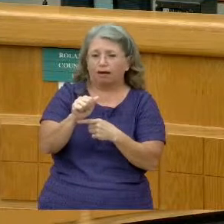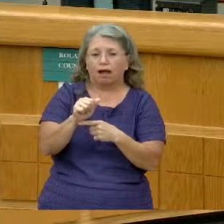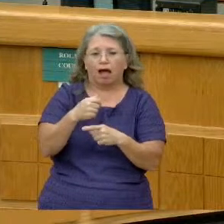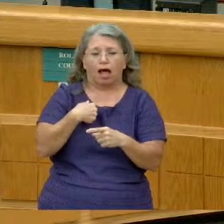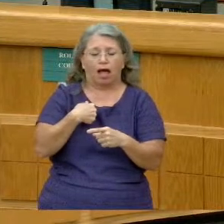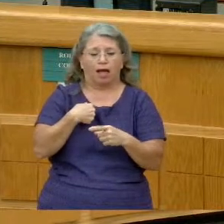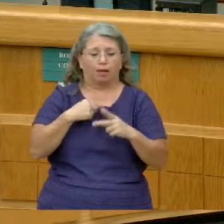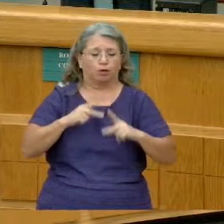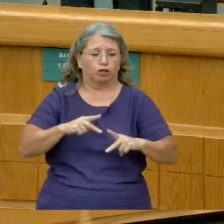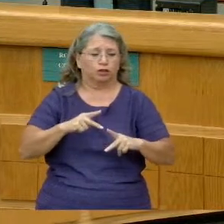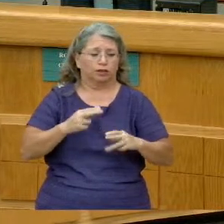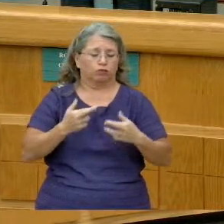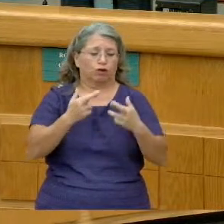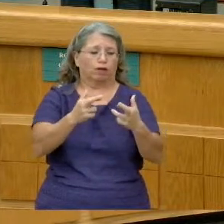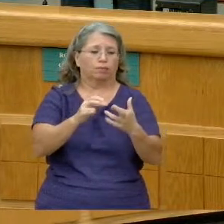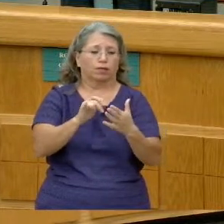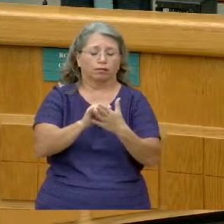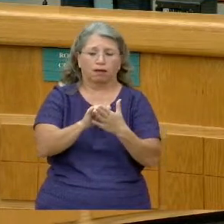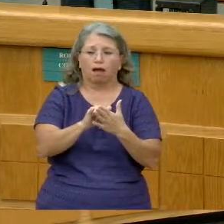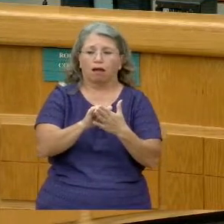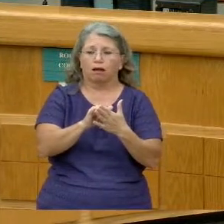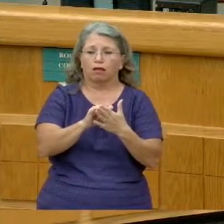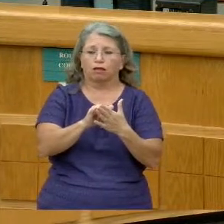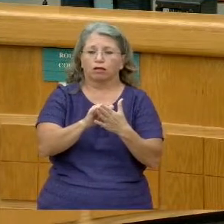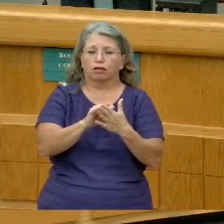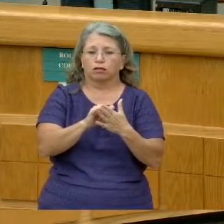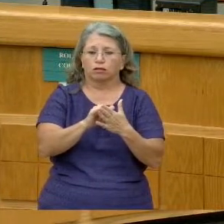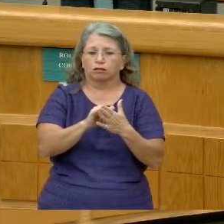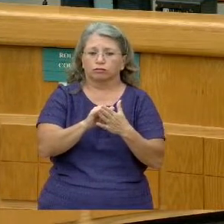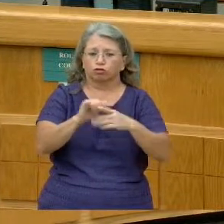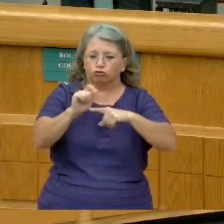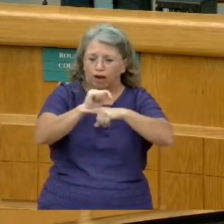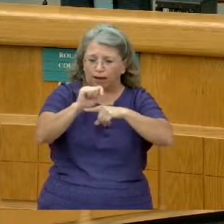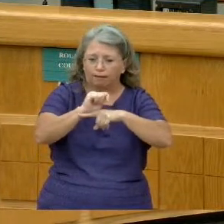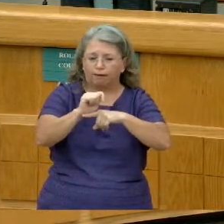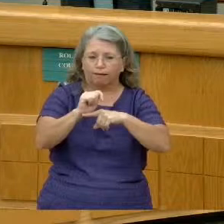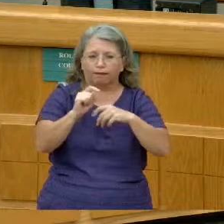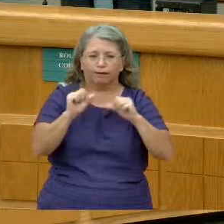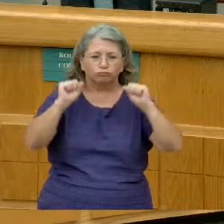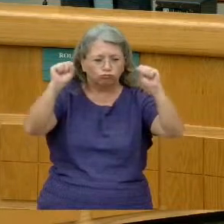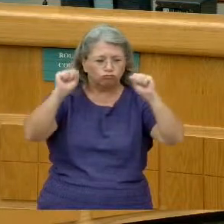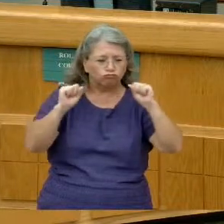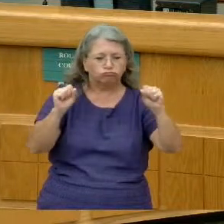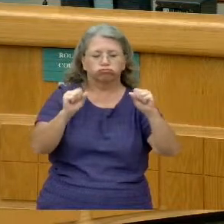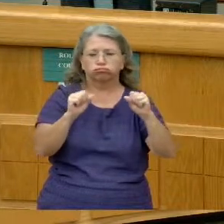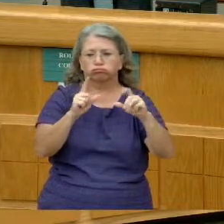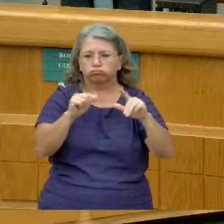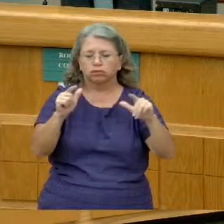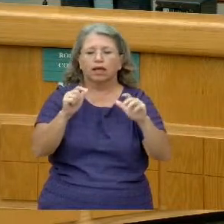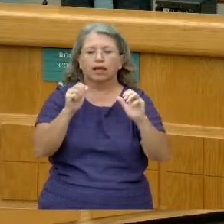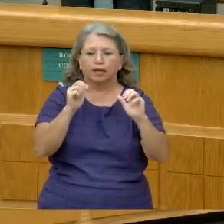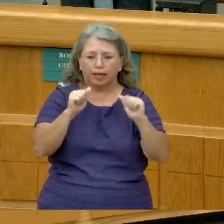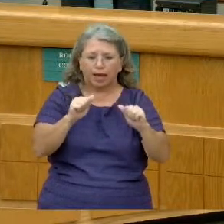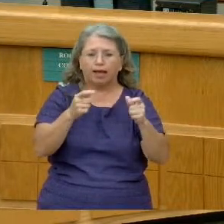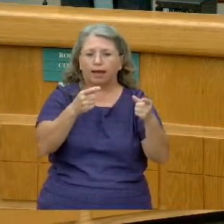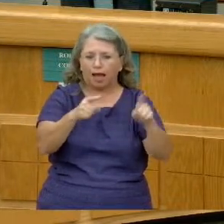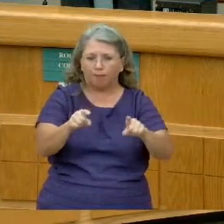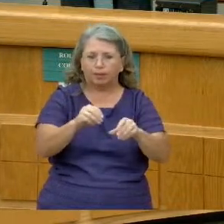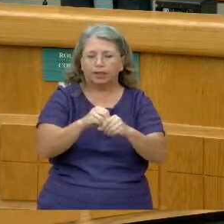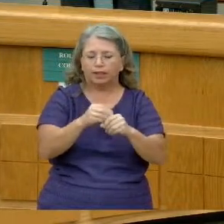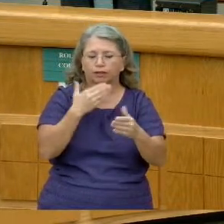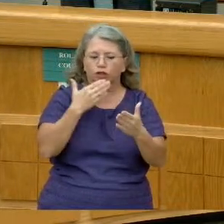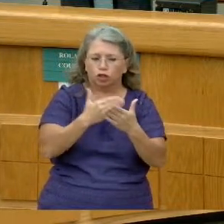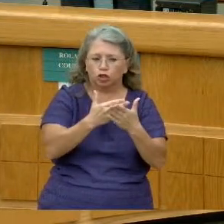and training can be implemented possibly in a way that's individualized, and that could be good for the mental health and wellness and